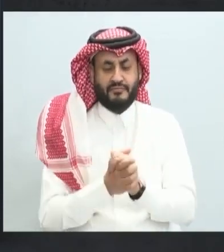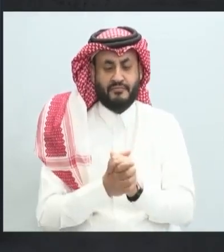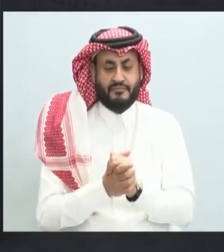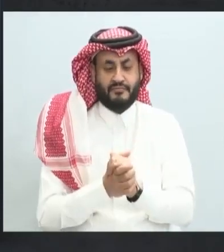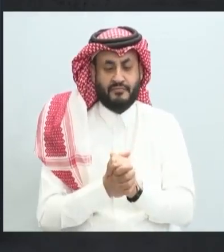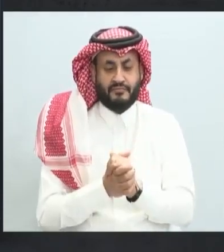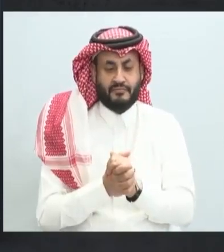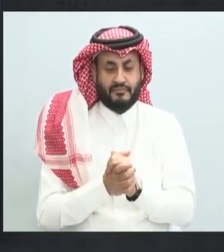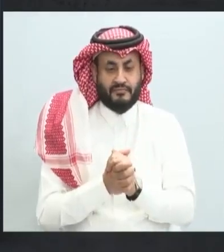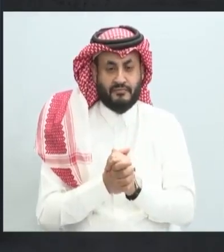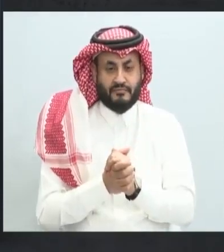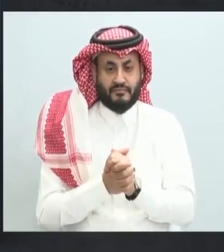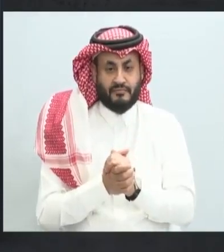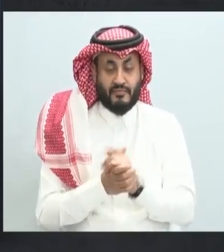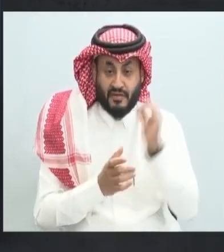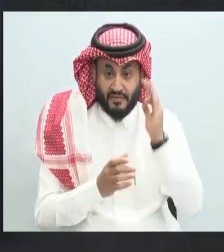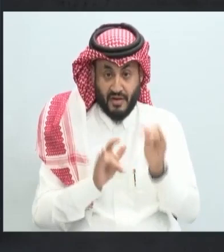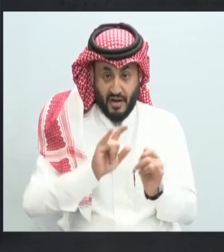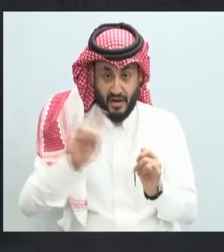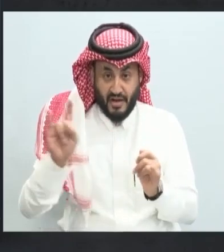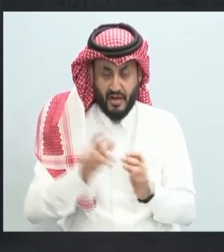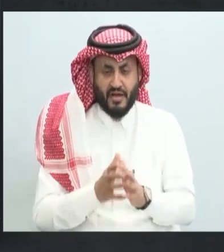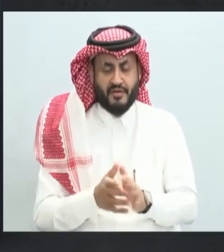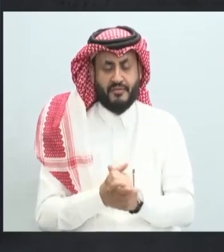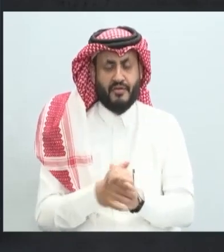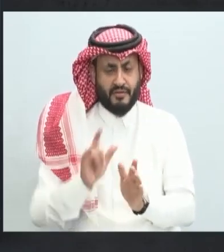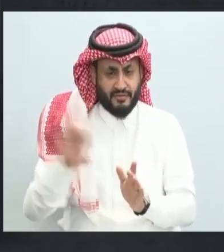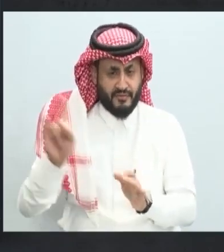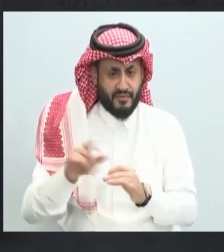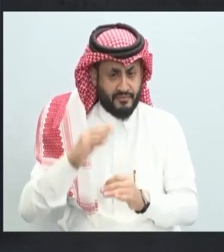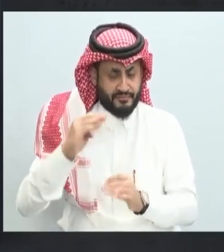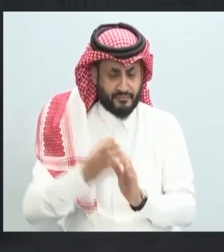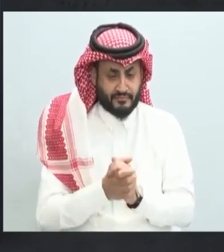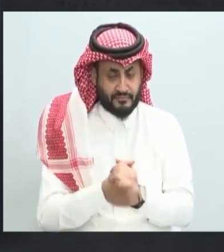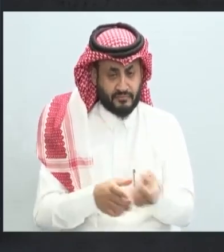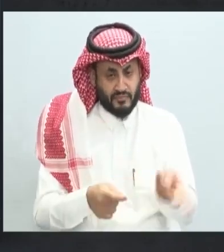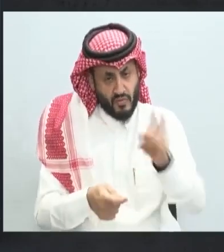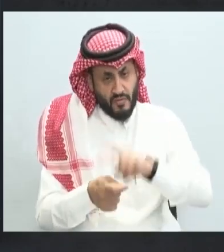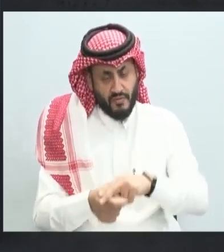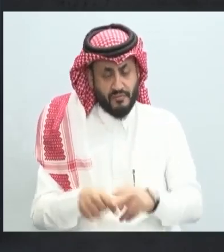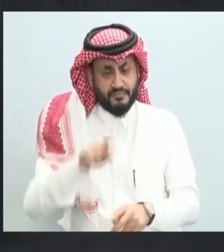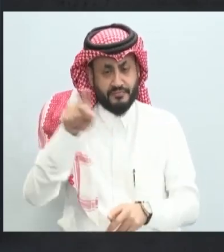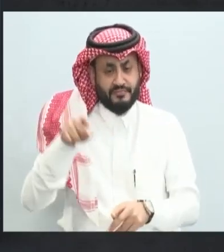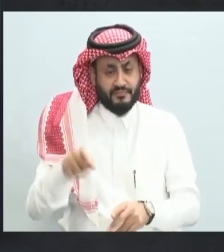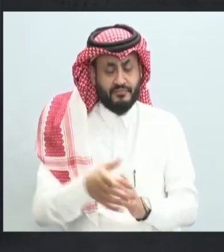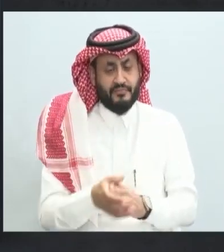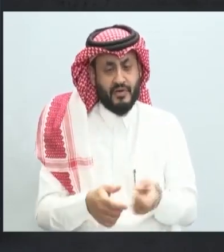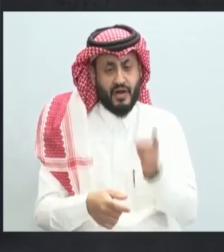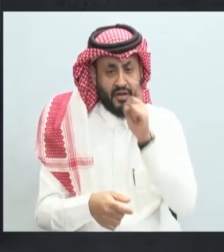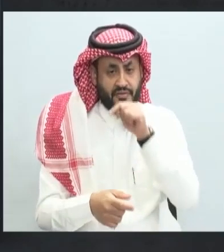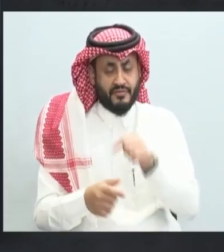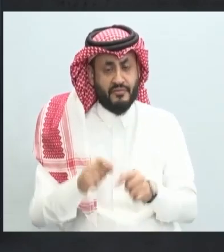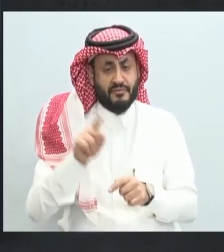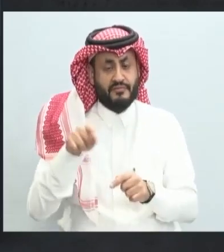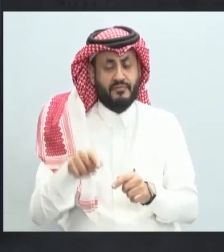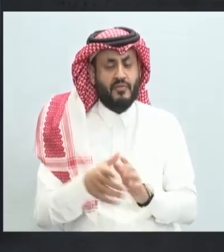no, I am not happy, for example, then there is another question we said we should use. Can